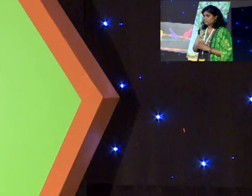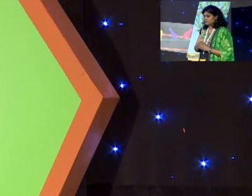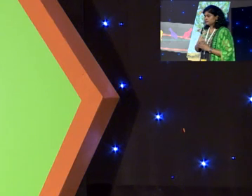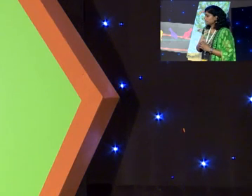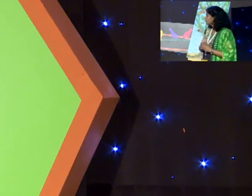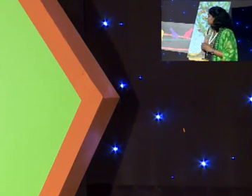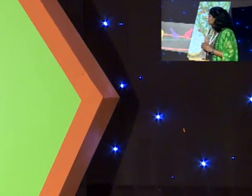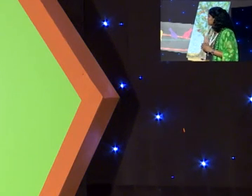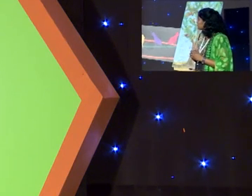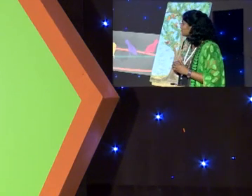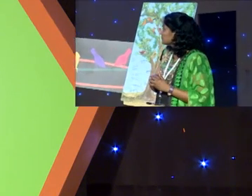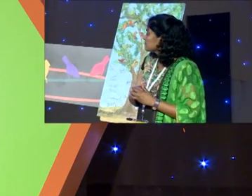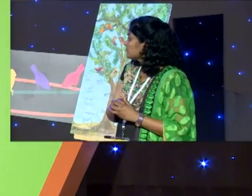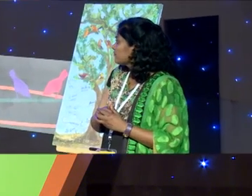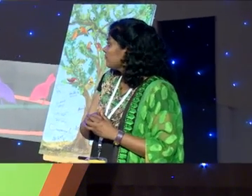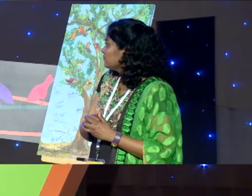to which tiger it was.